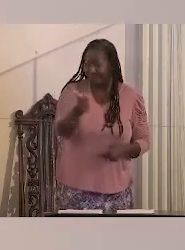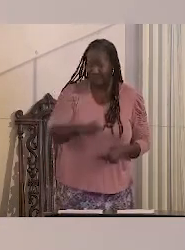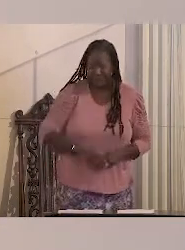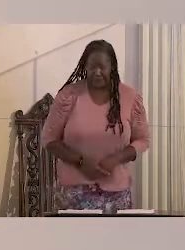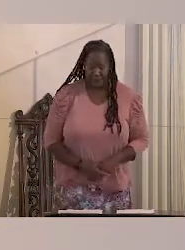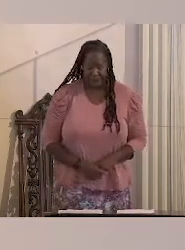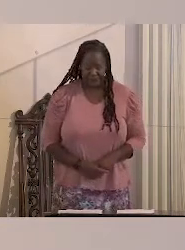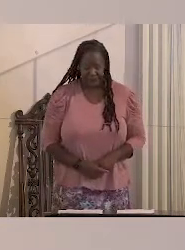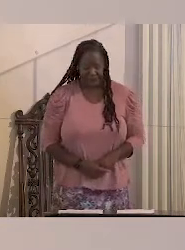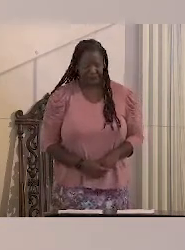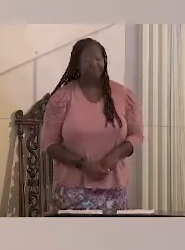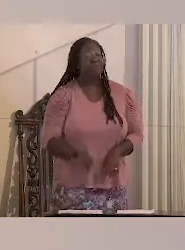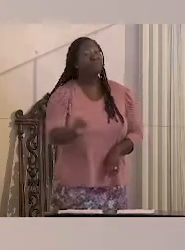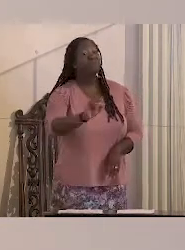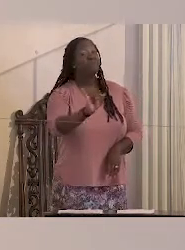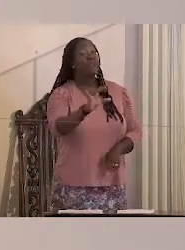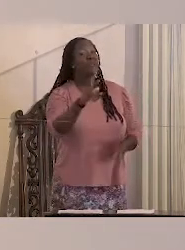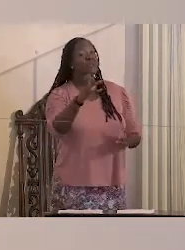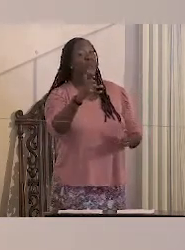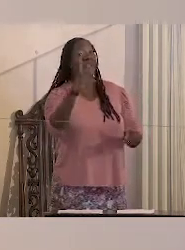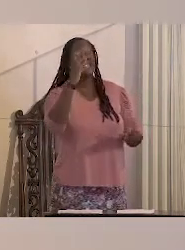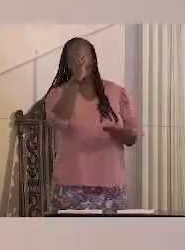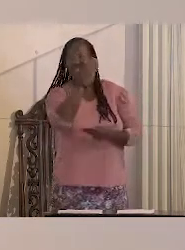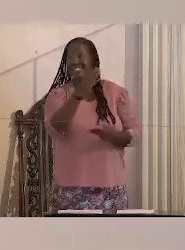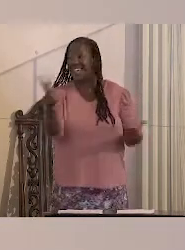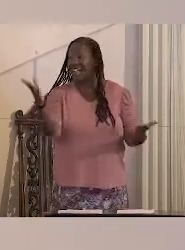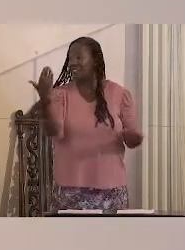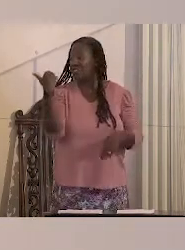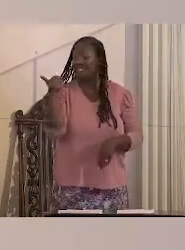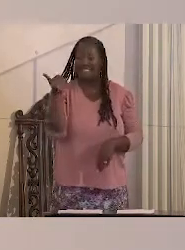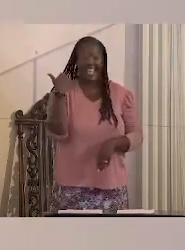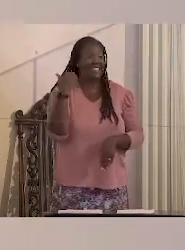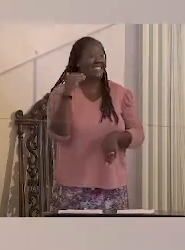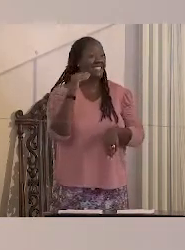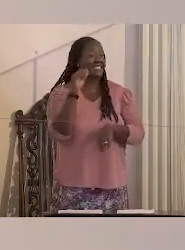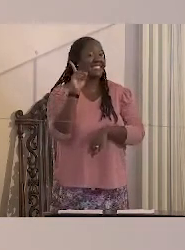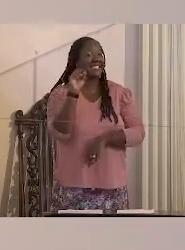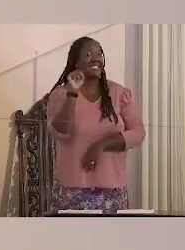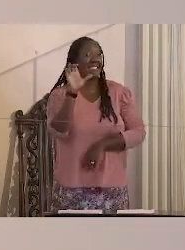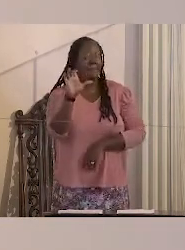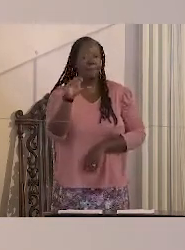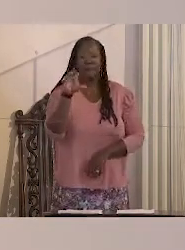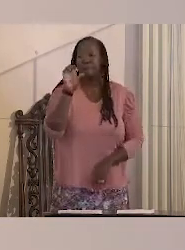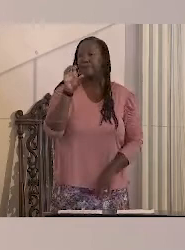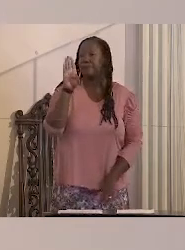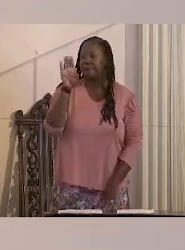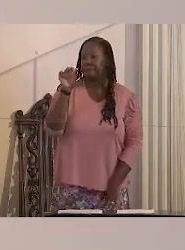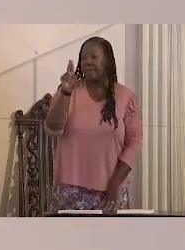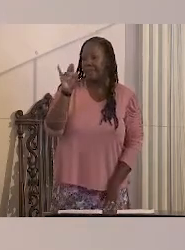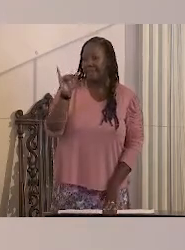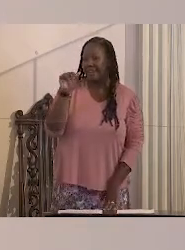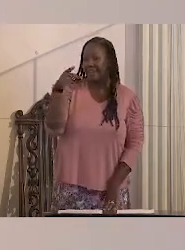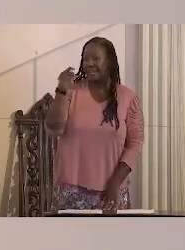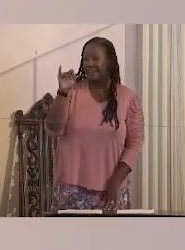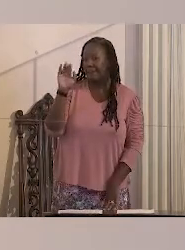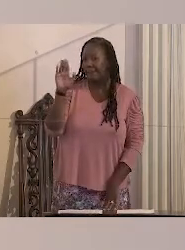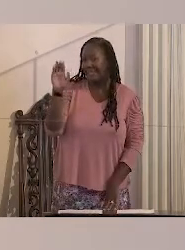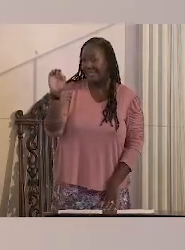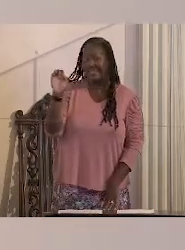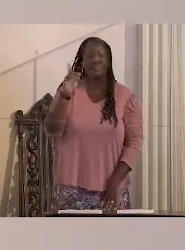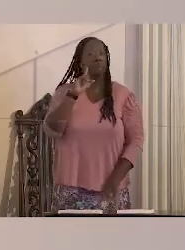I also want to acknowledge that last December, Ebony Peace, our intern and members of our Black Souls community, offered